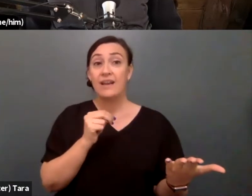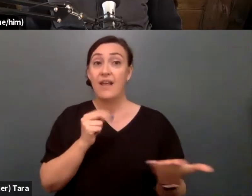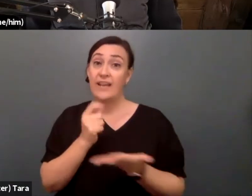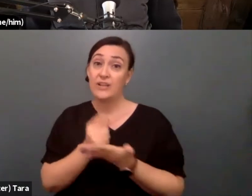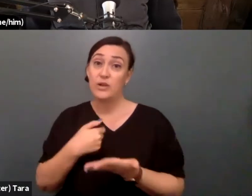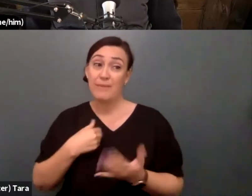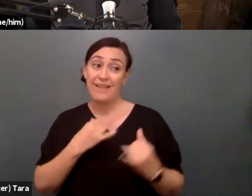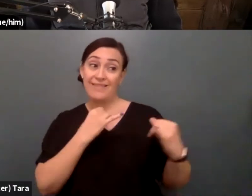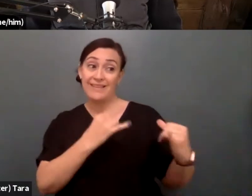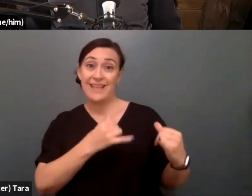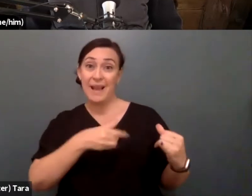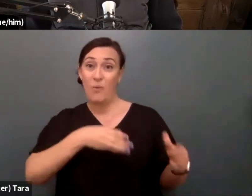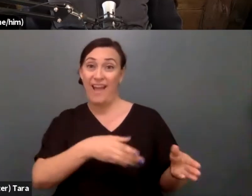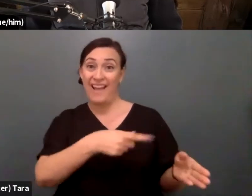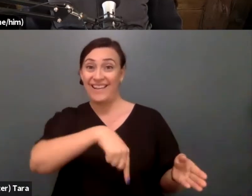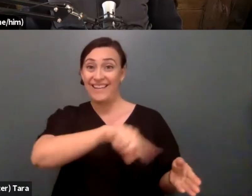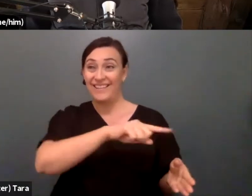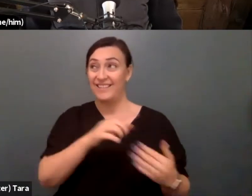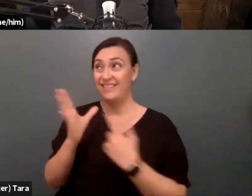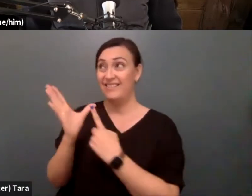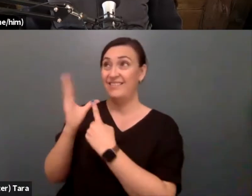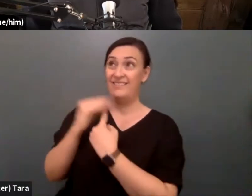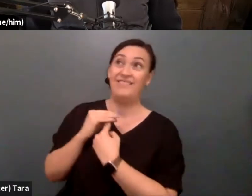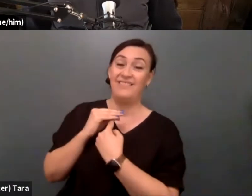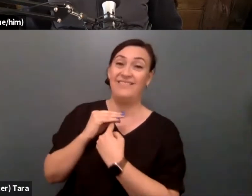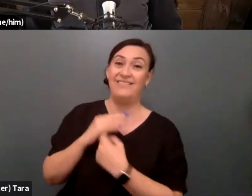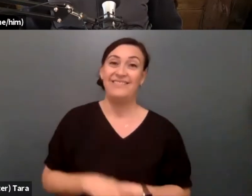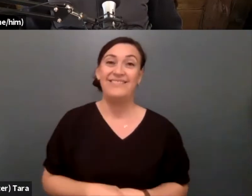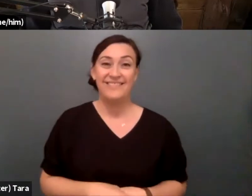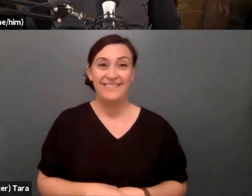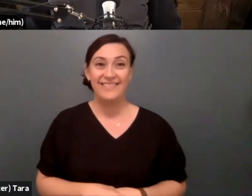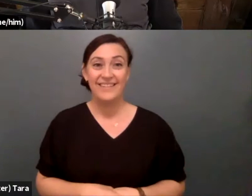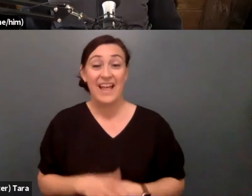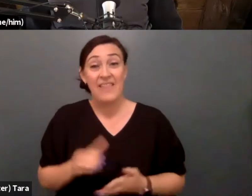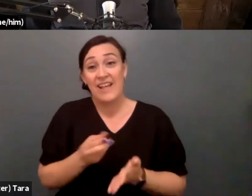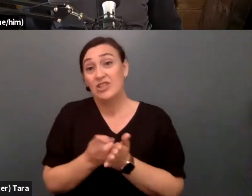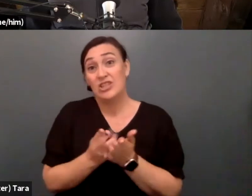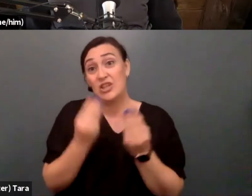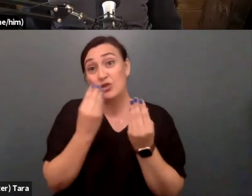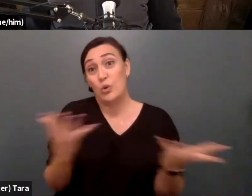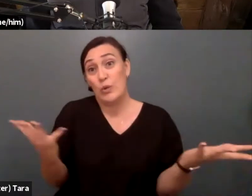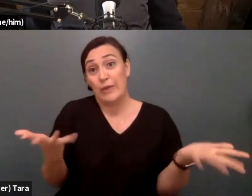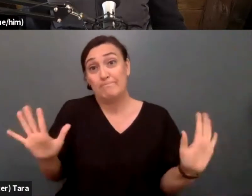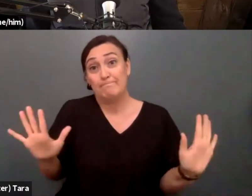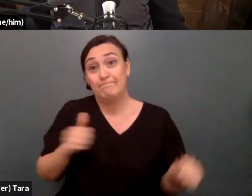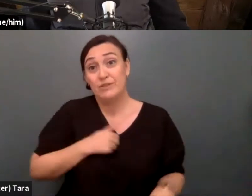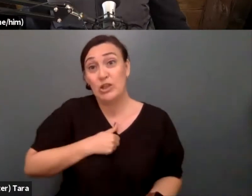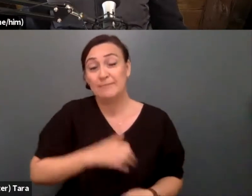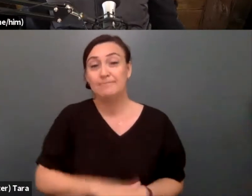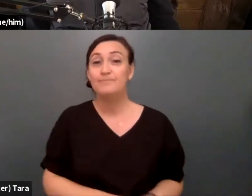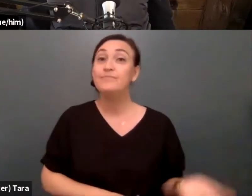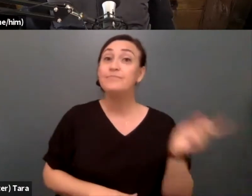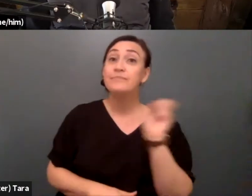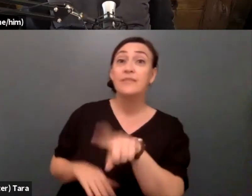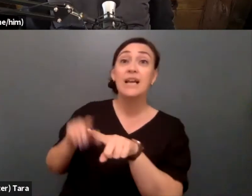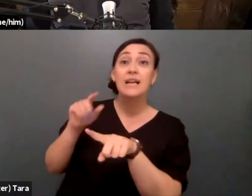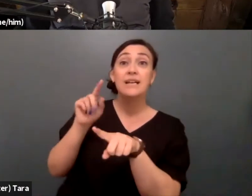y'all. What do you want me to say? The truth is the truth. The truth is the truth. What about you, Tim?